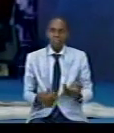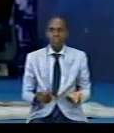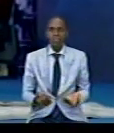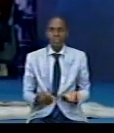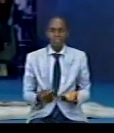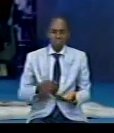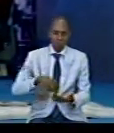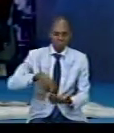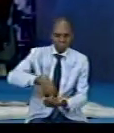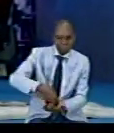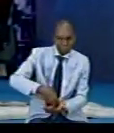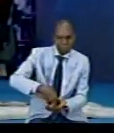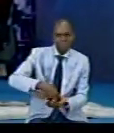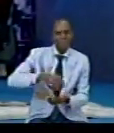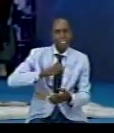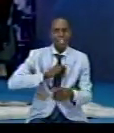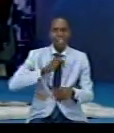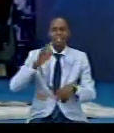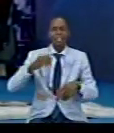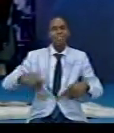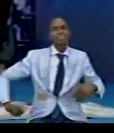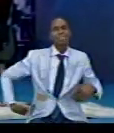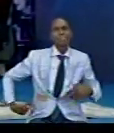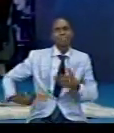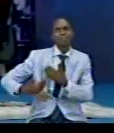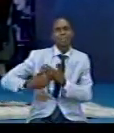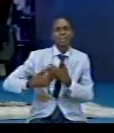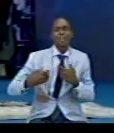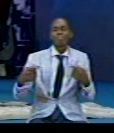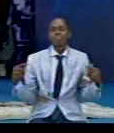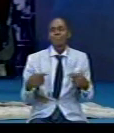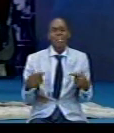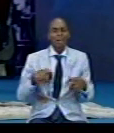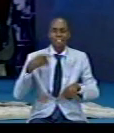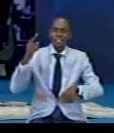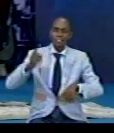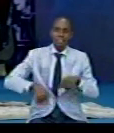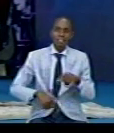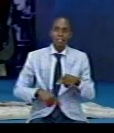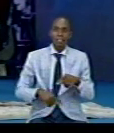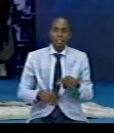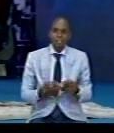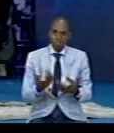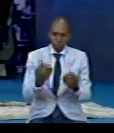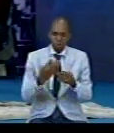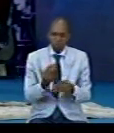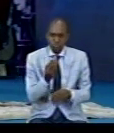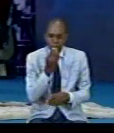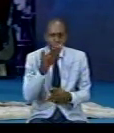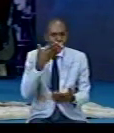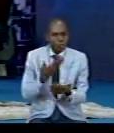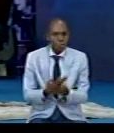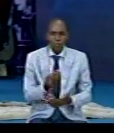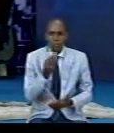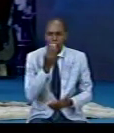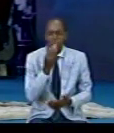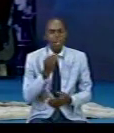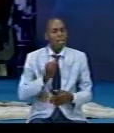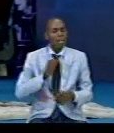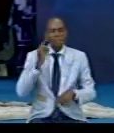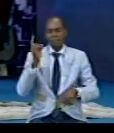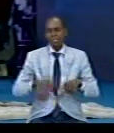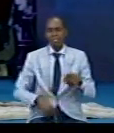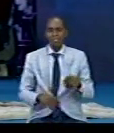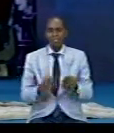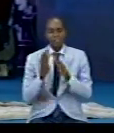Bench, my back has a problem, I cannot. Eat good food, I cannot. Sleep,